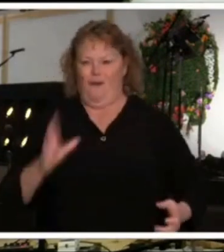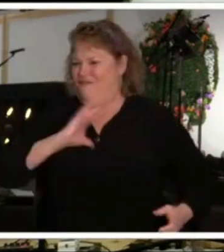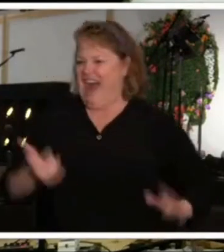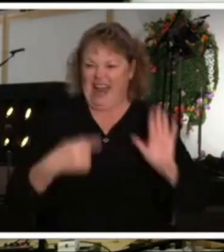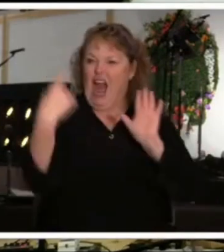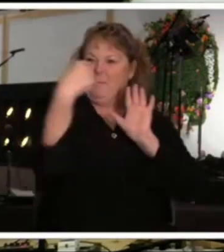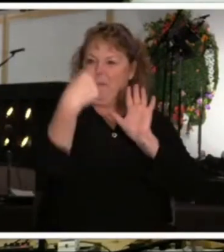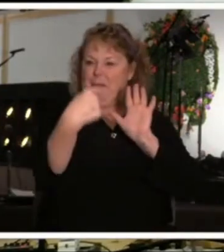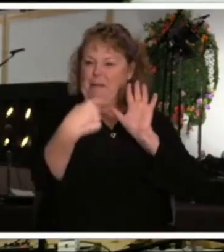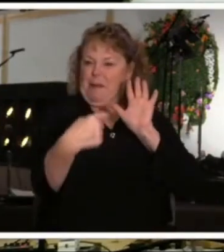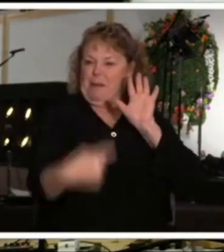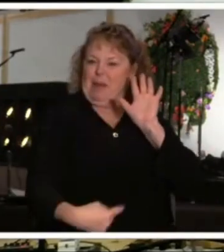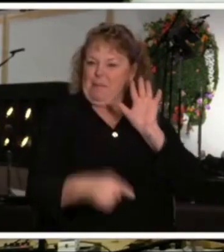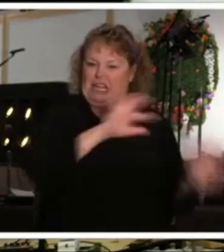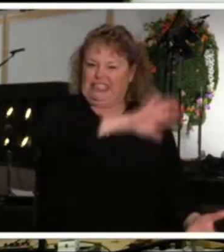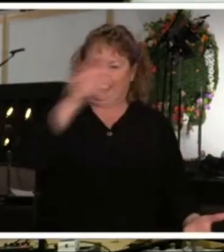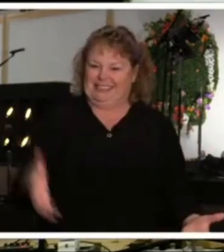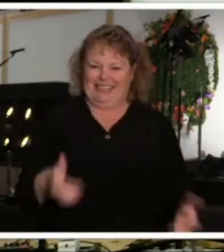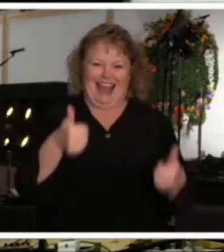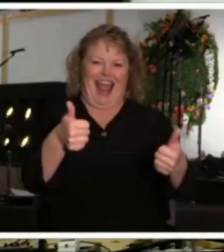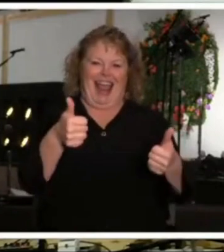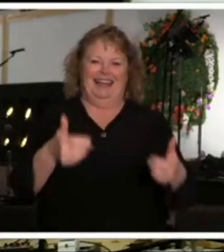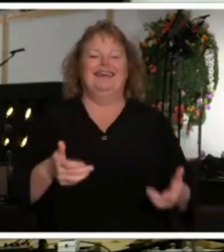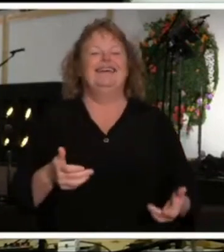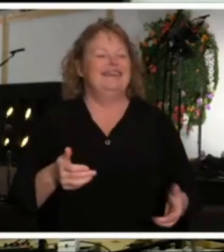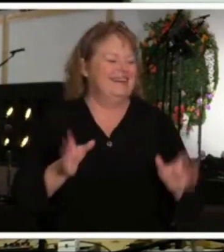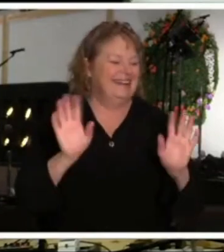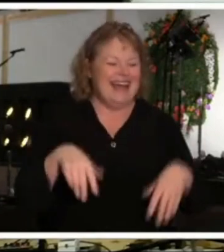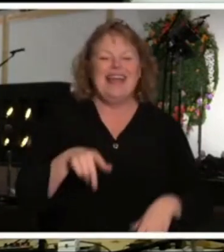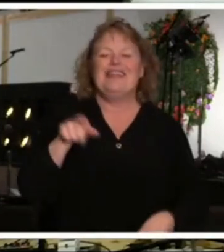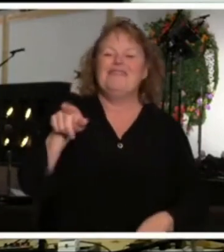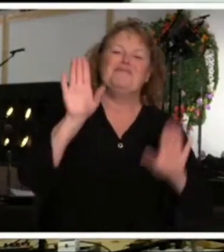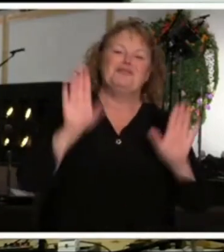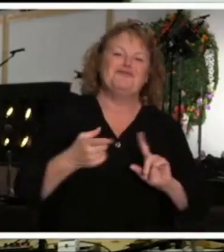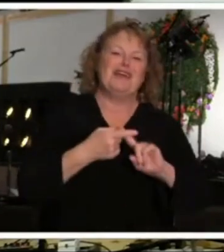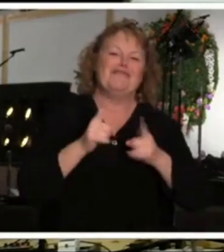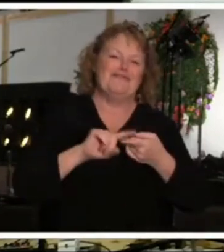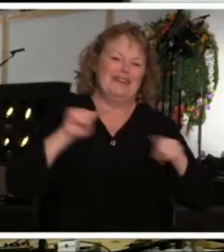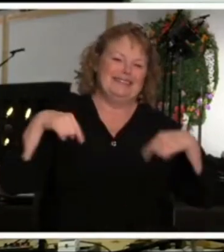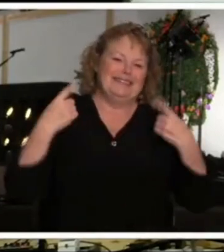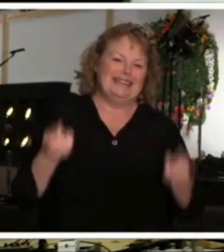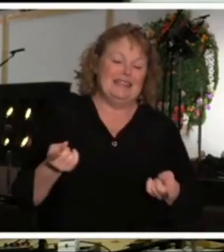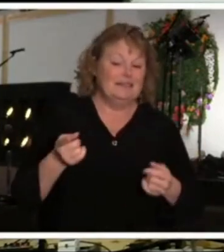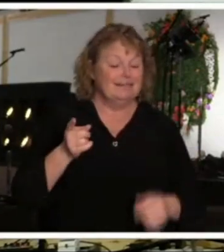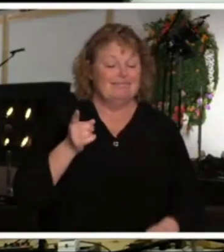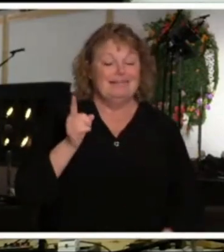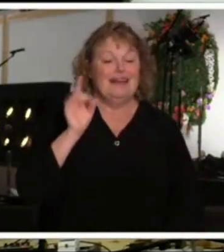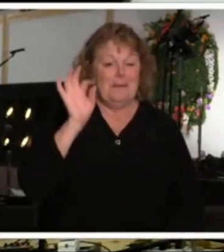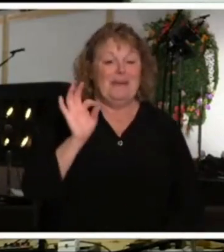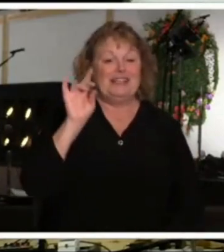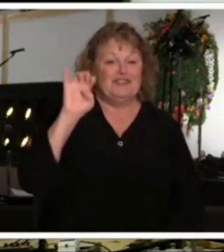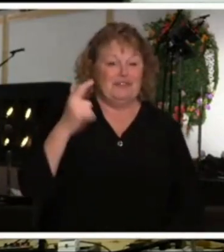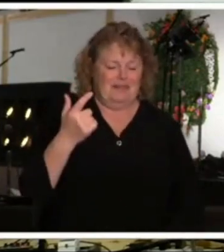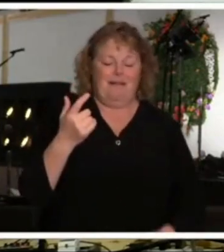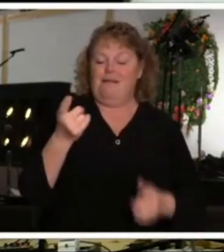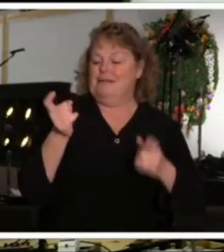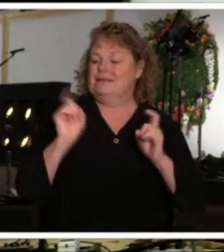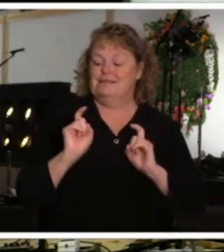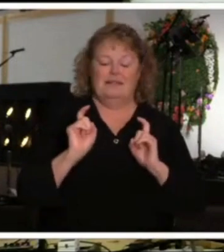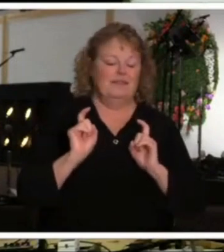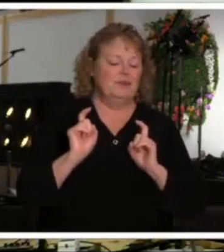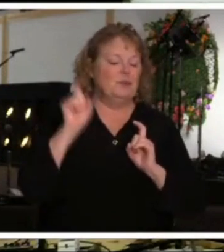boom, boom, boom. And but they have been great friends to us. He has been a man of wisdom and great